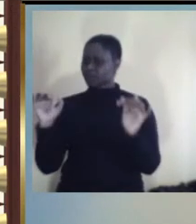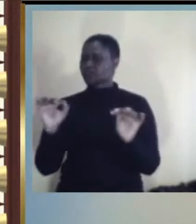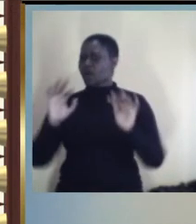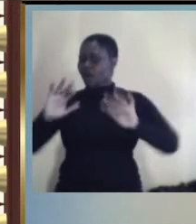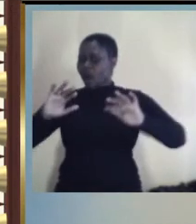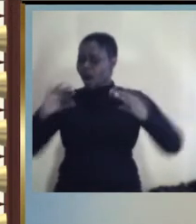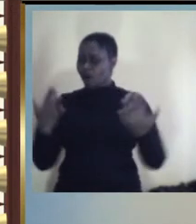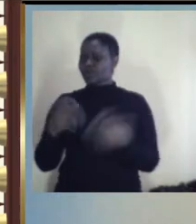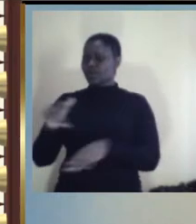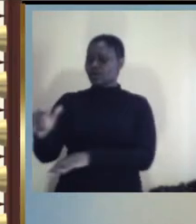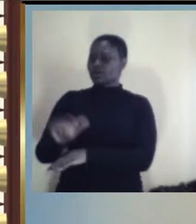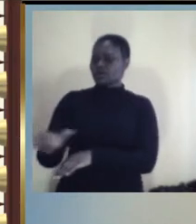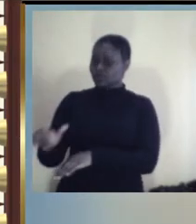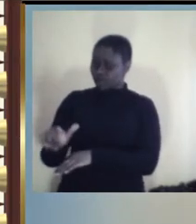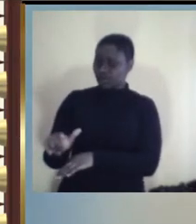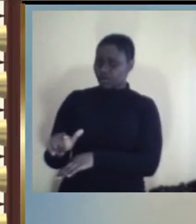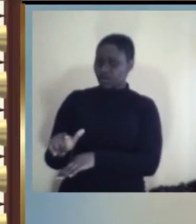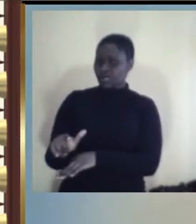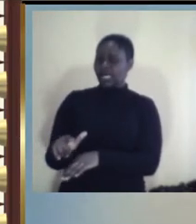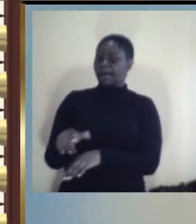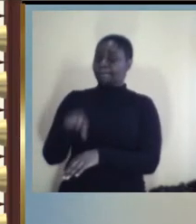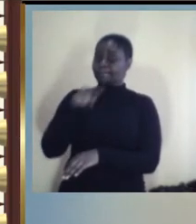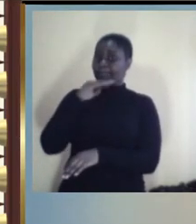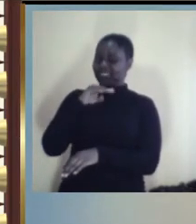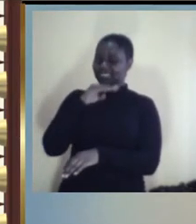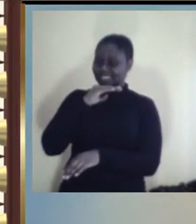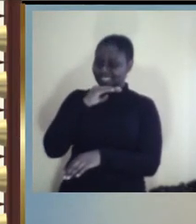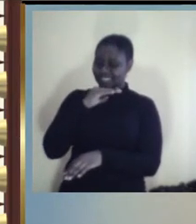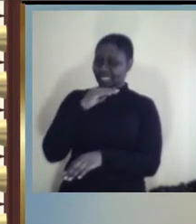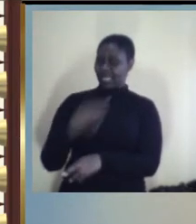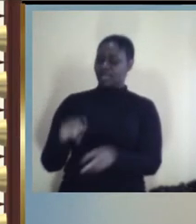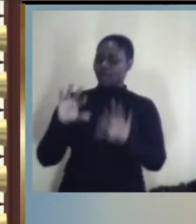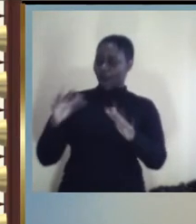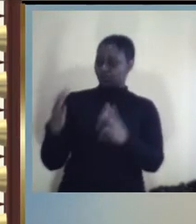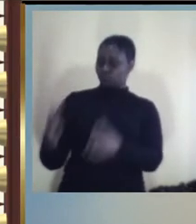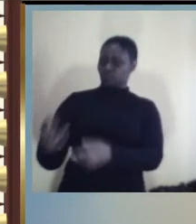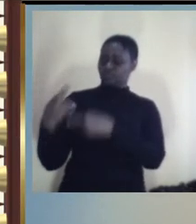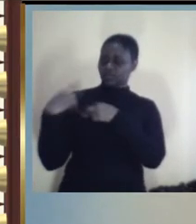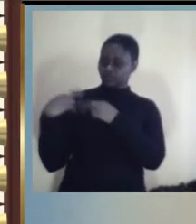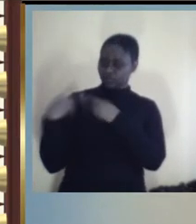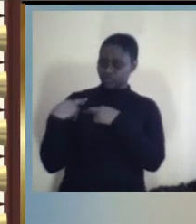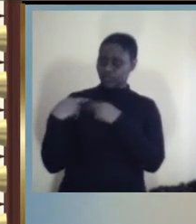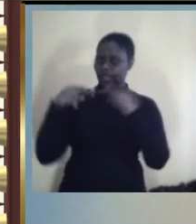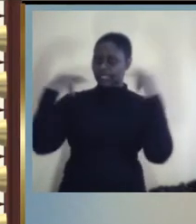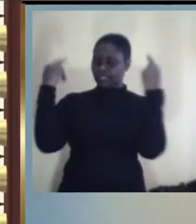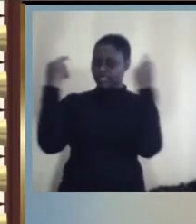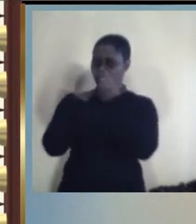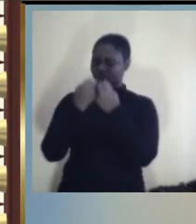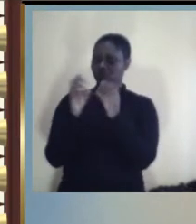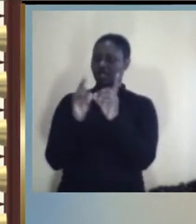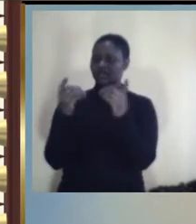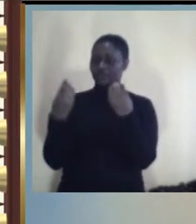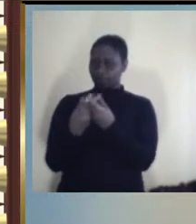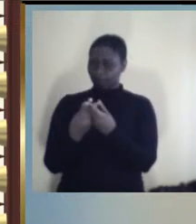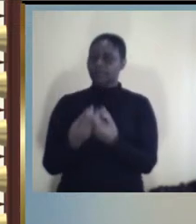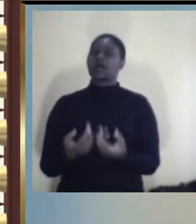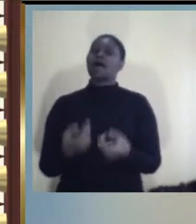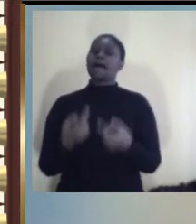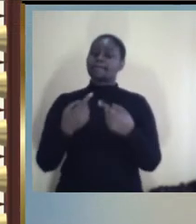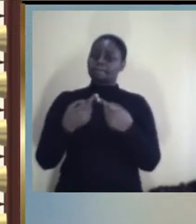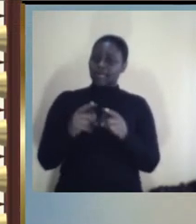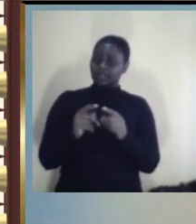how the land matters have been dealt with by the national department. The alignment